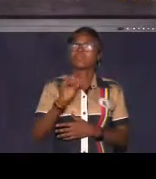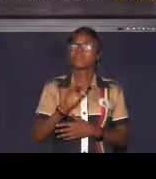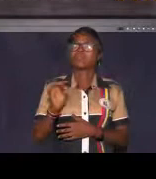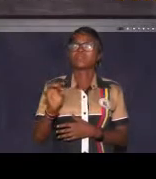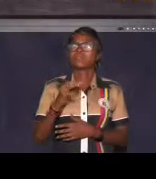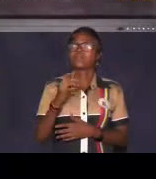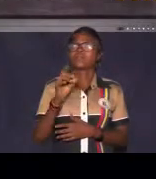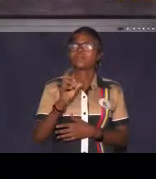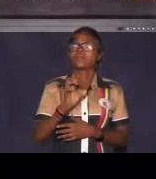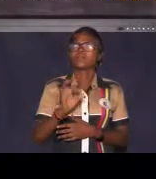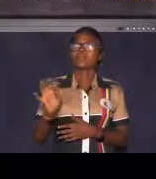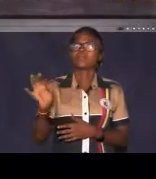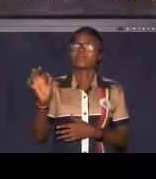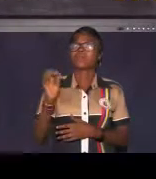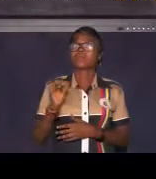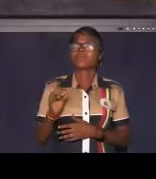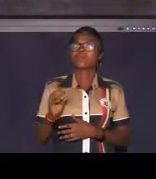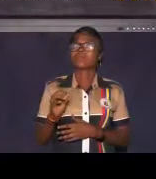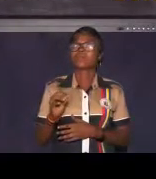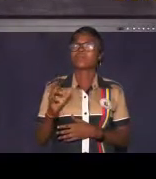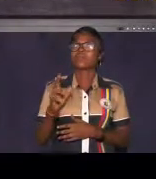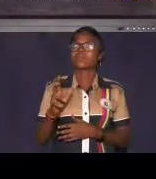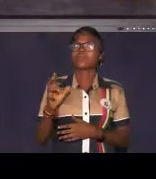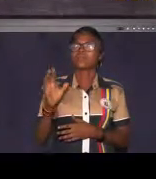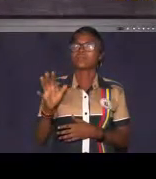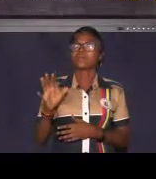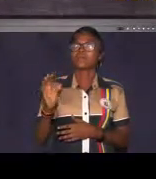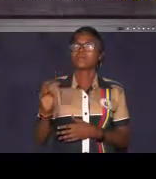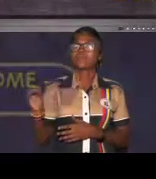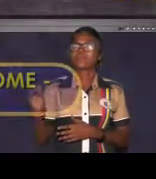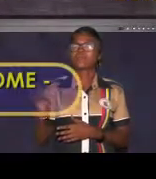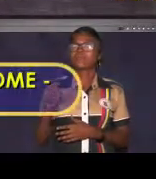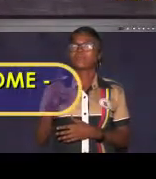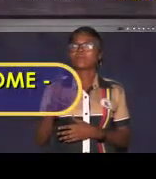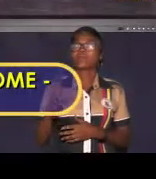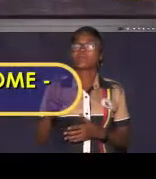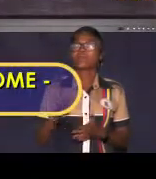990, 3,500, 1,200, and